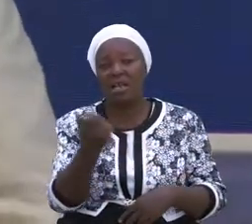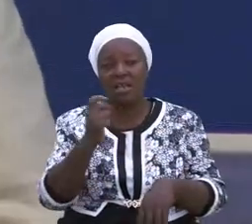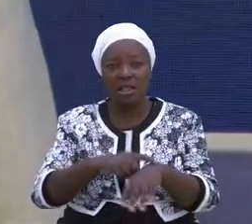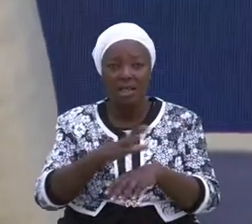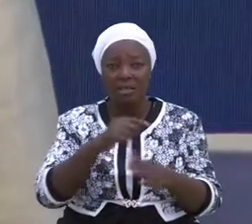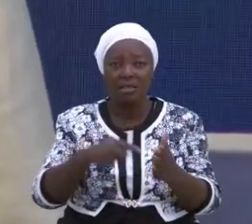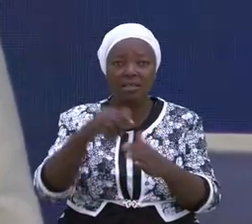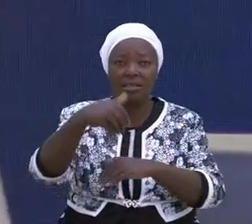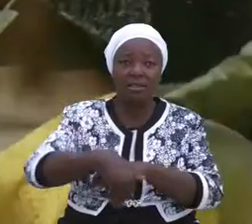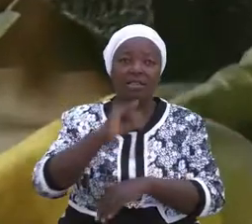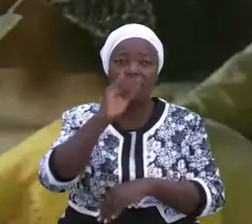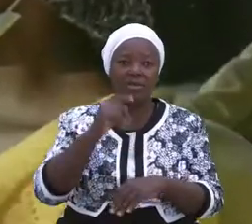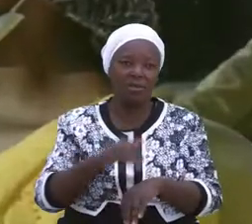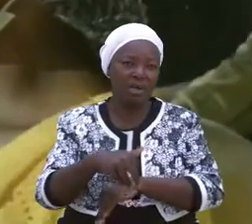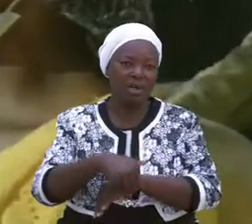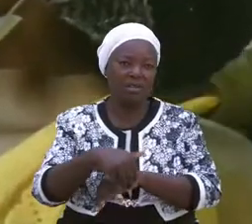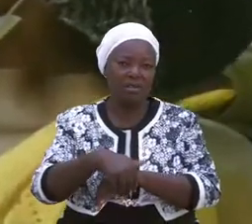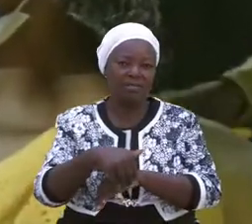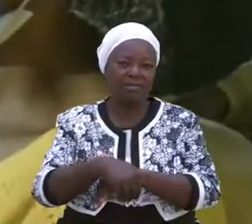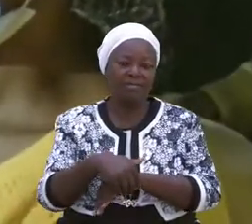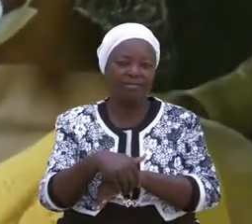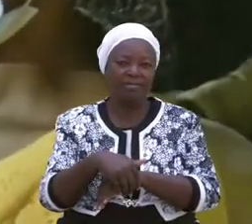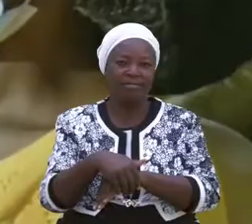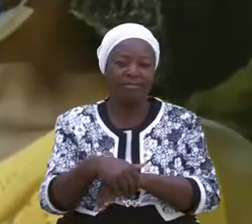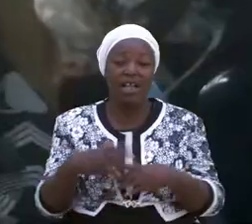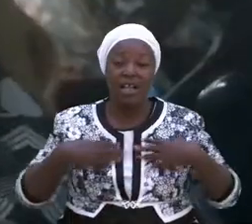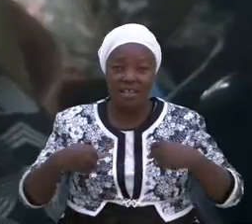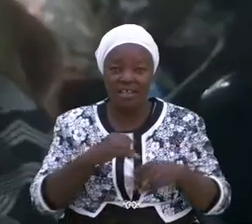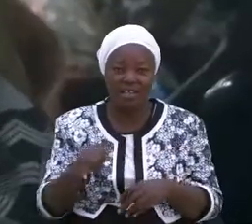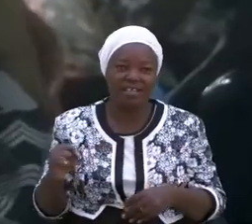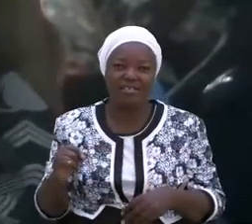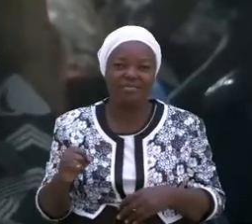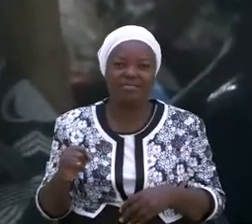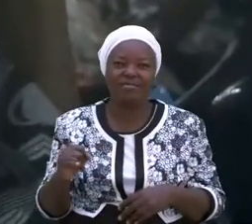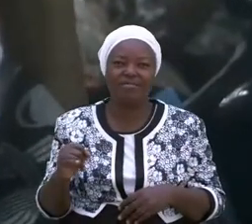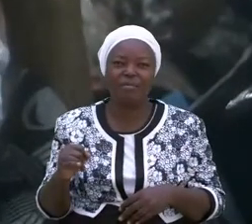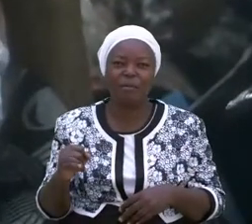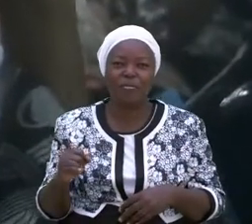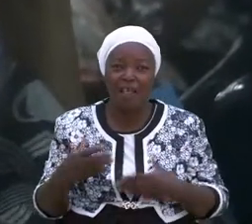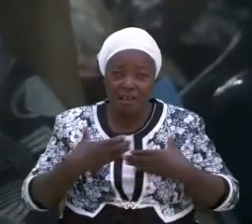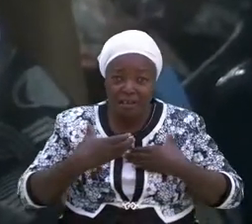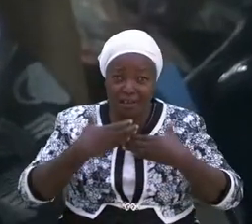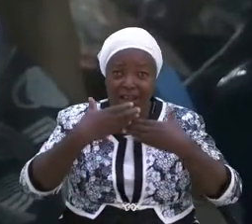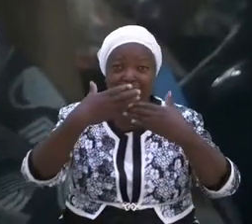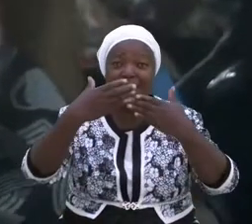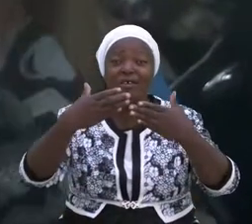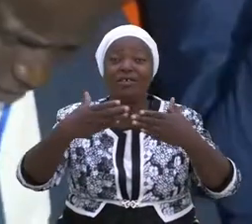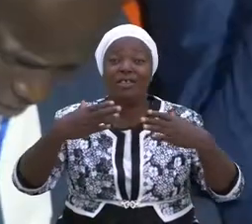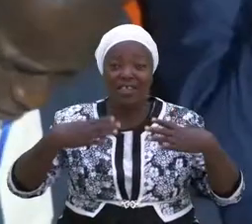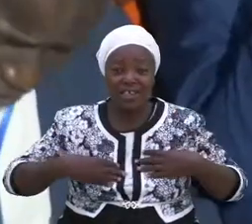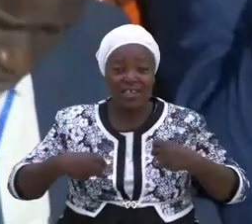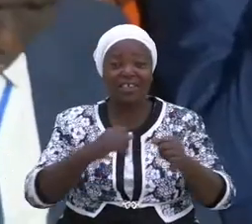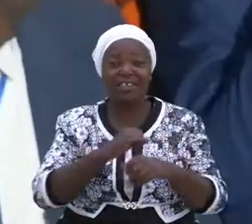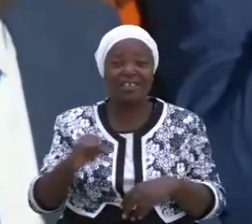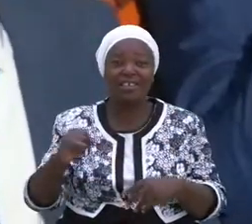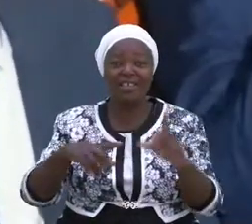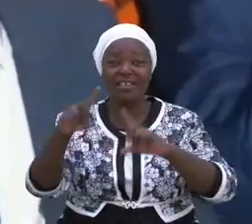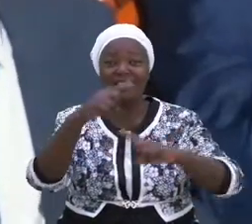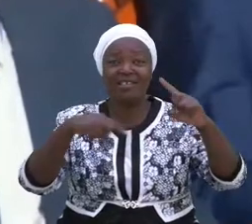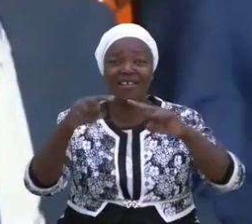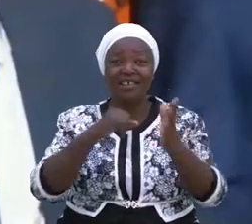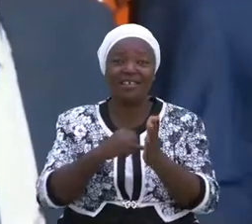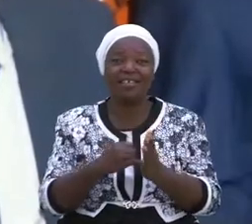is your night. Healing. Somebody shout, healing. We